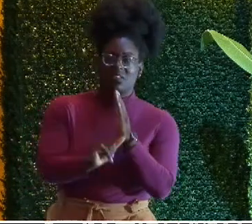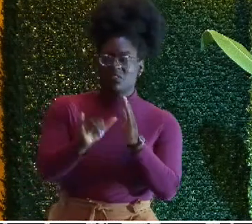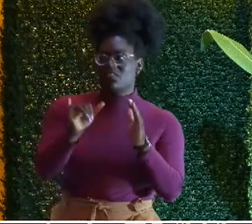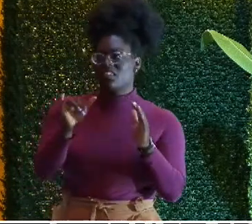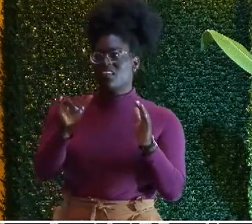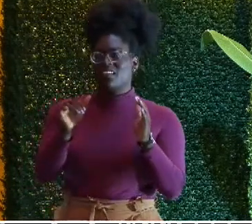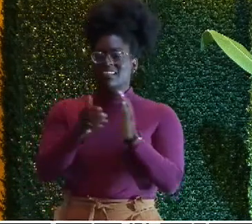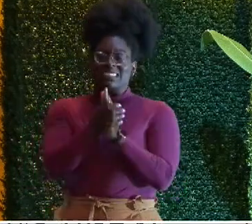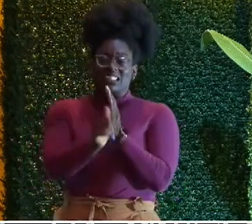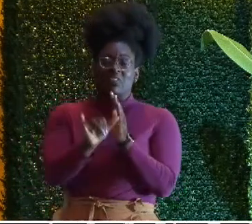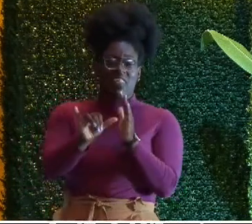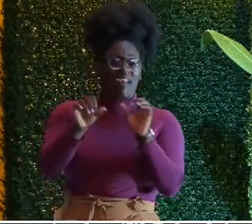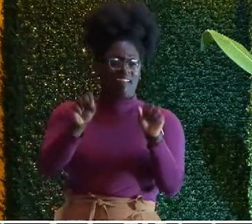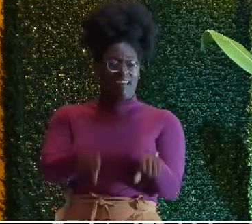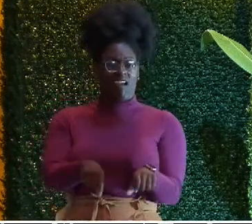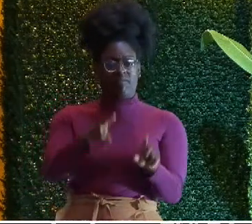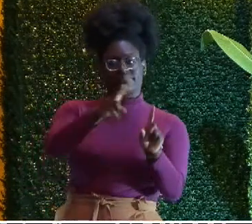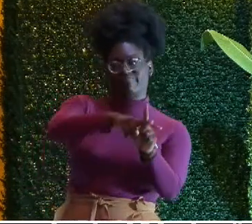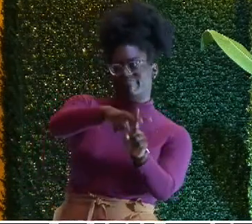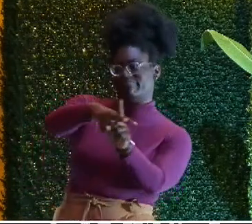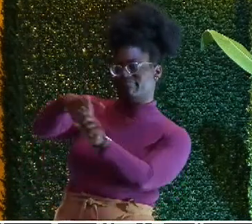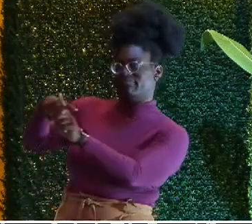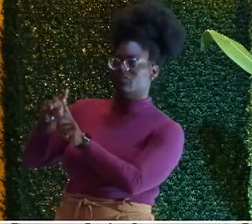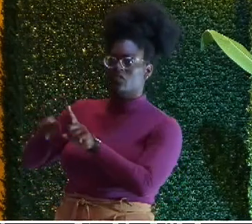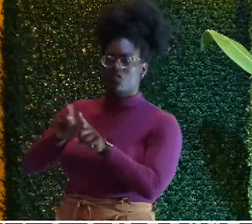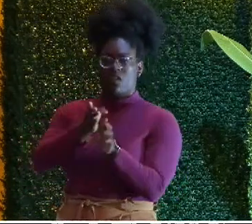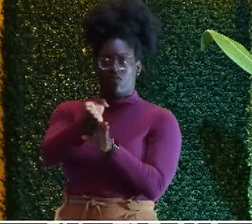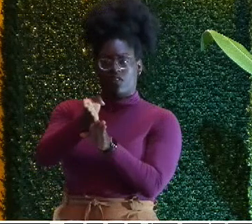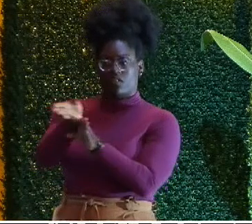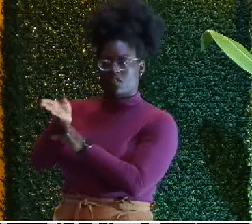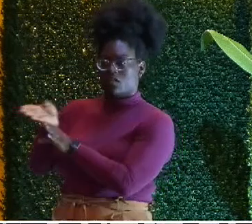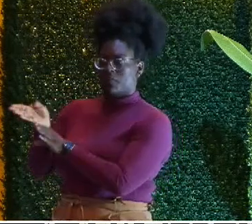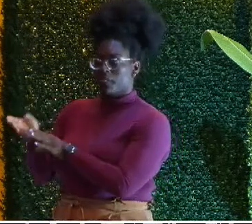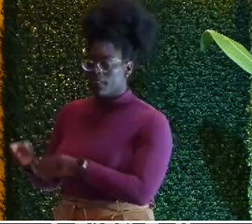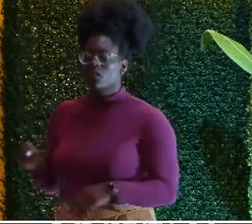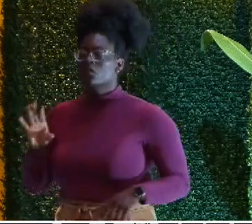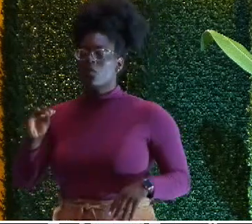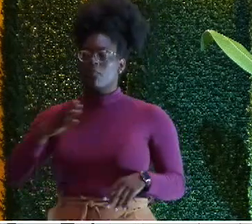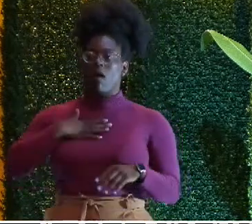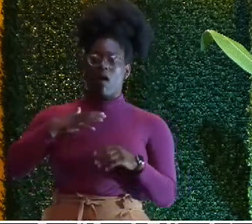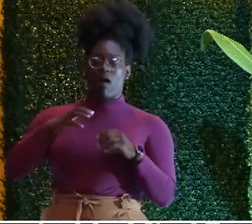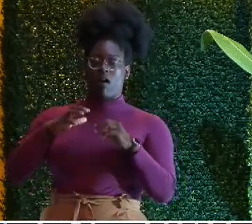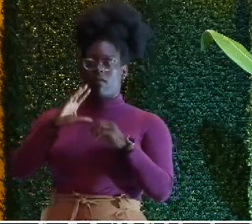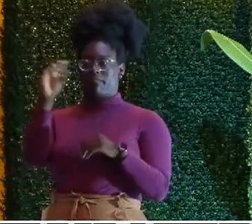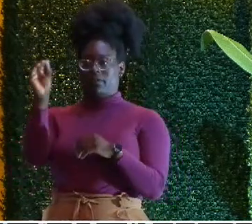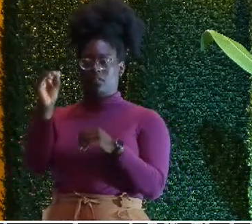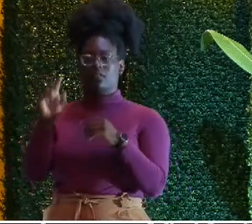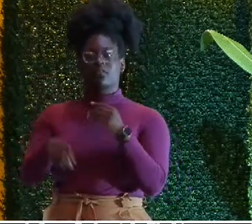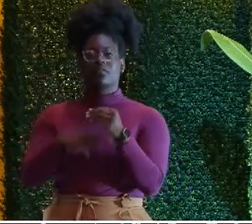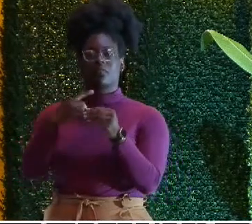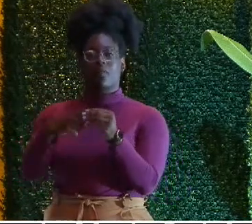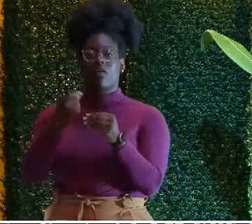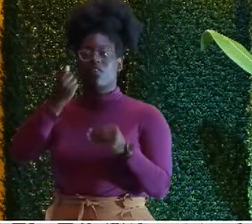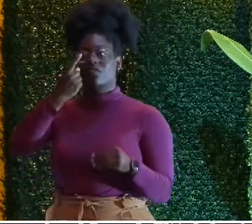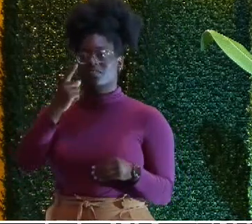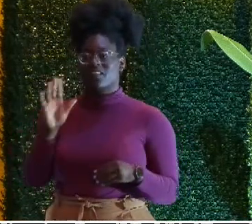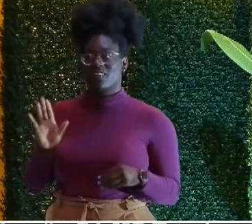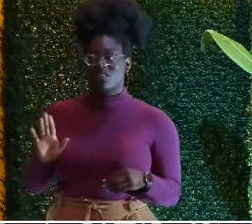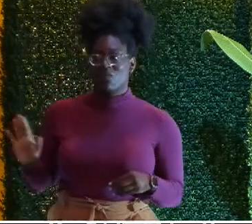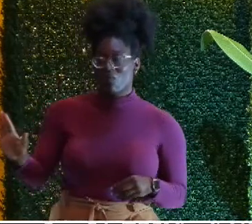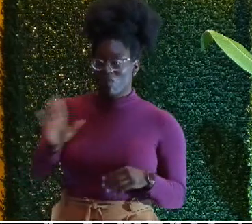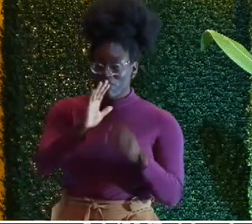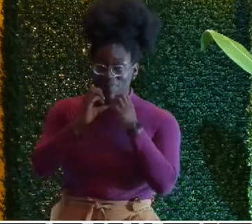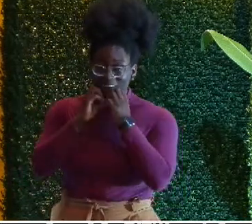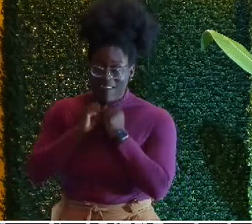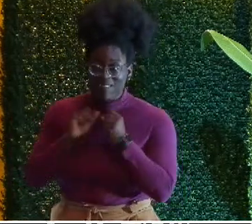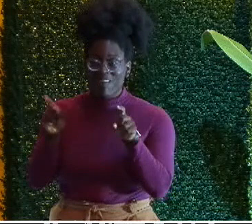women, trans, cis, non-binary, coming together and understanding that we're all valuable, first and foremost, and